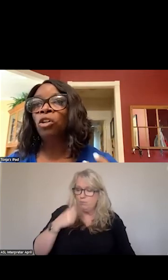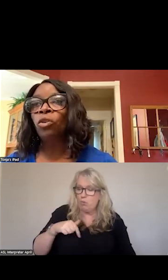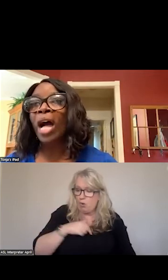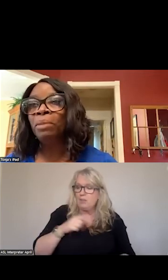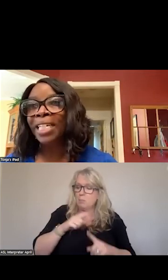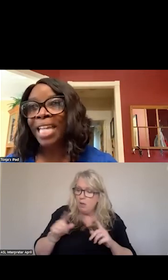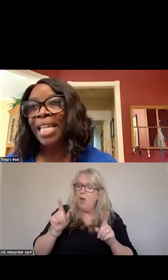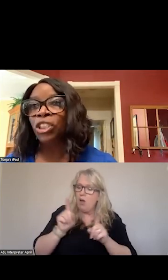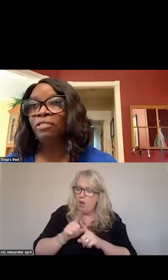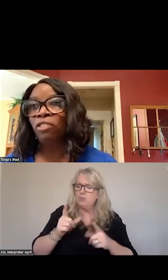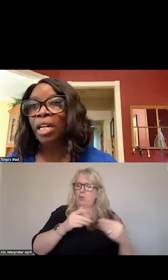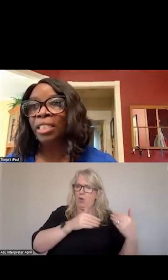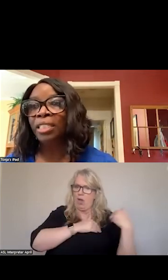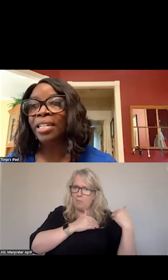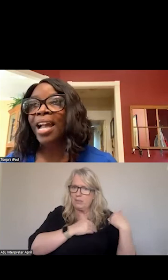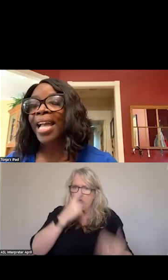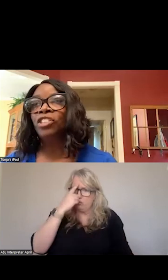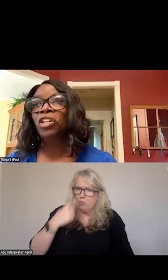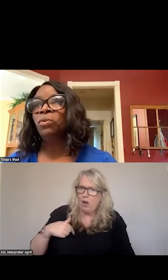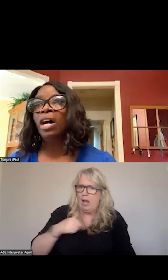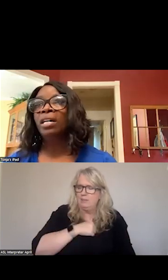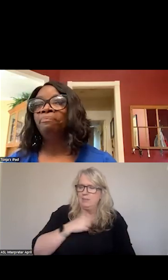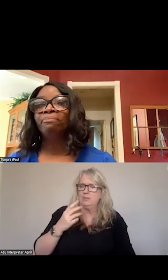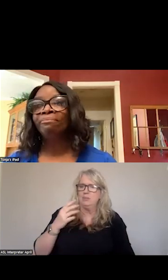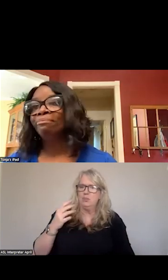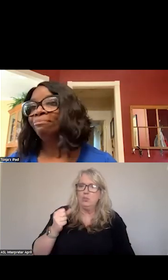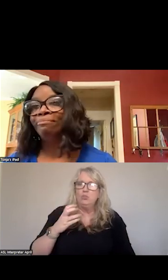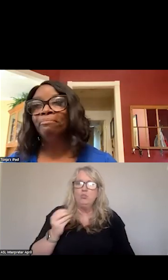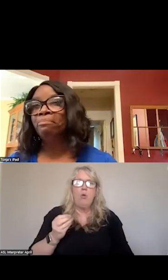it's also obligations for us. And so